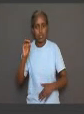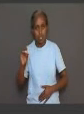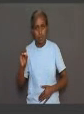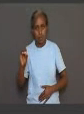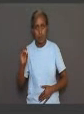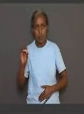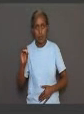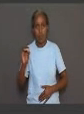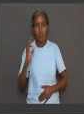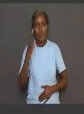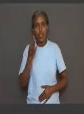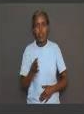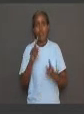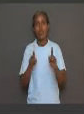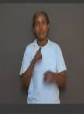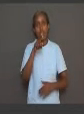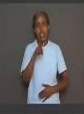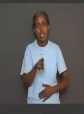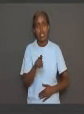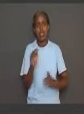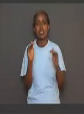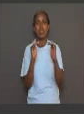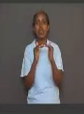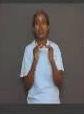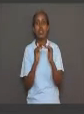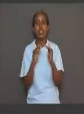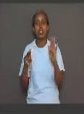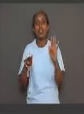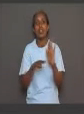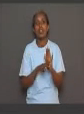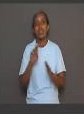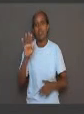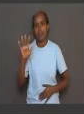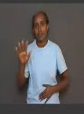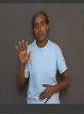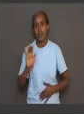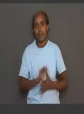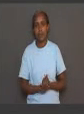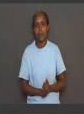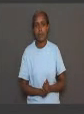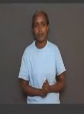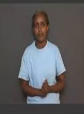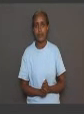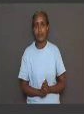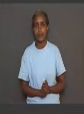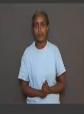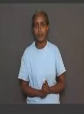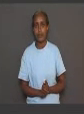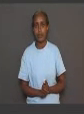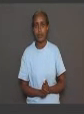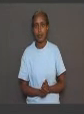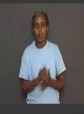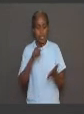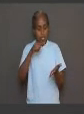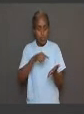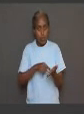0, f of x equals negative 5. The